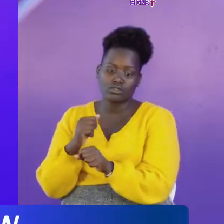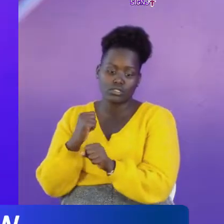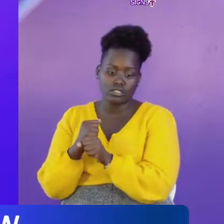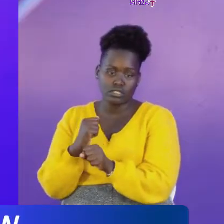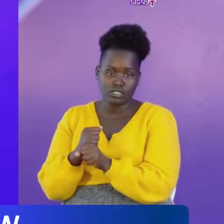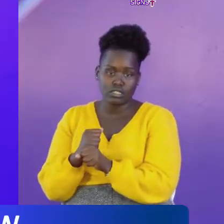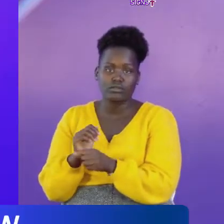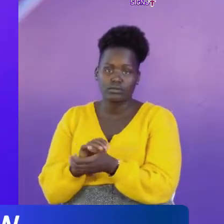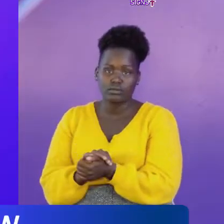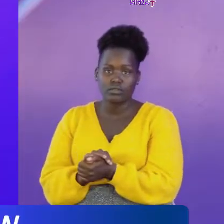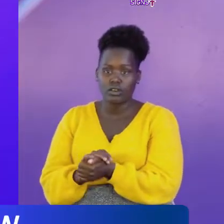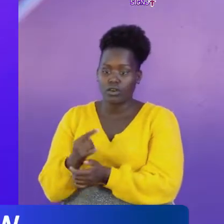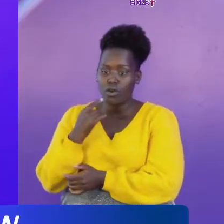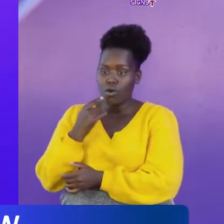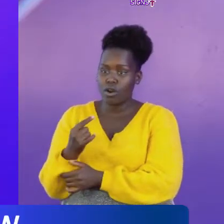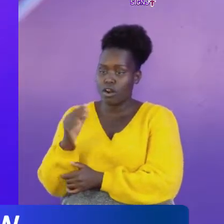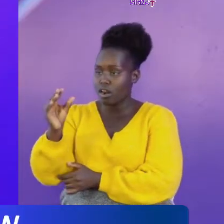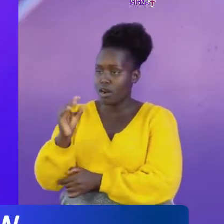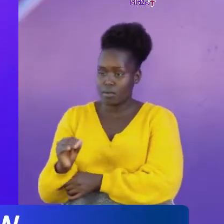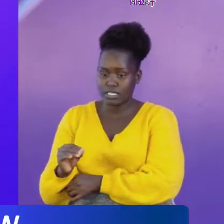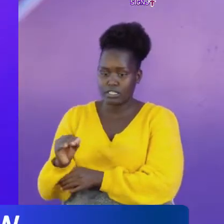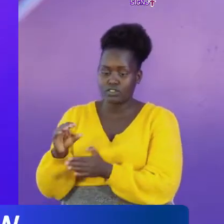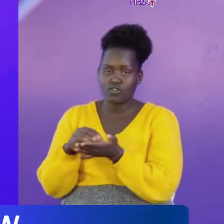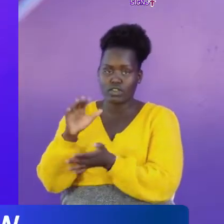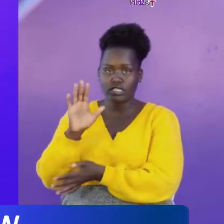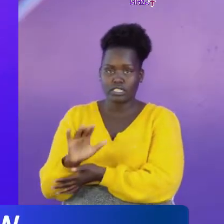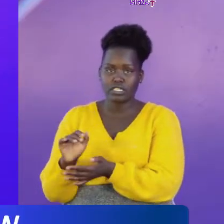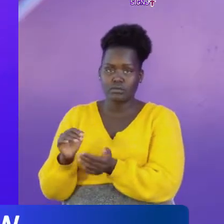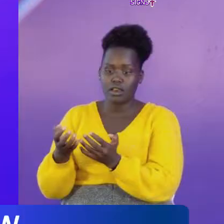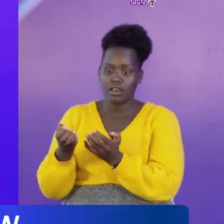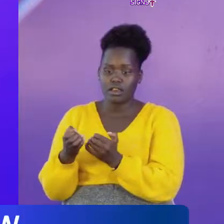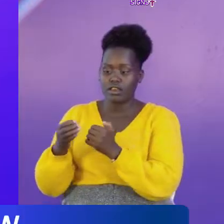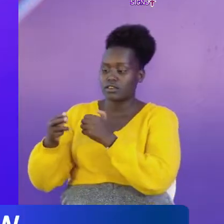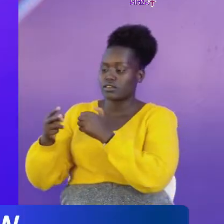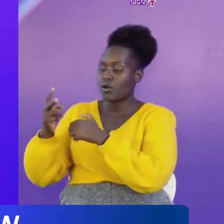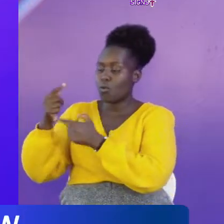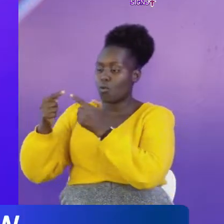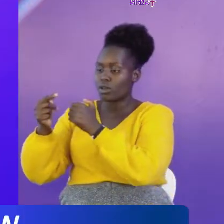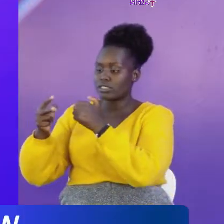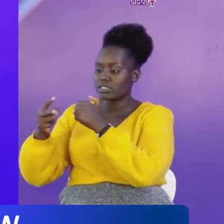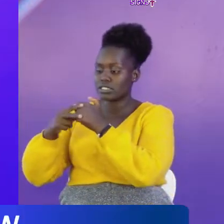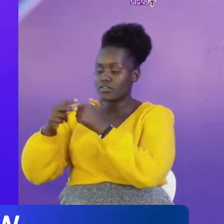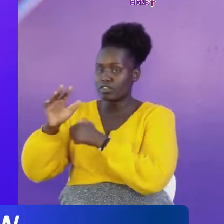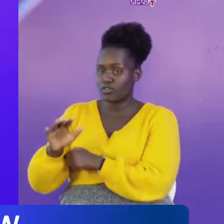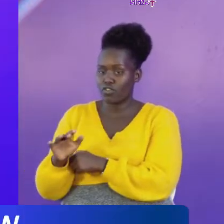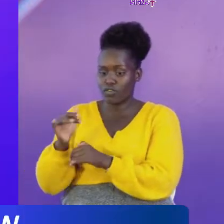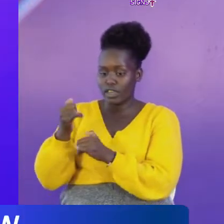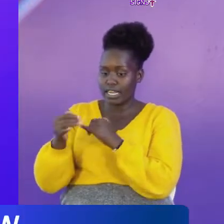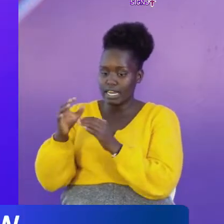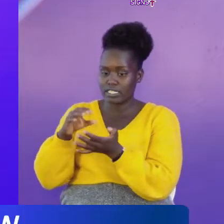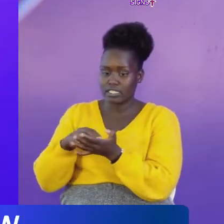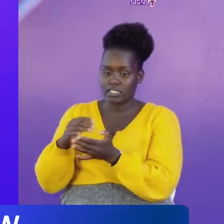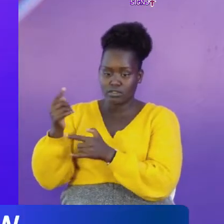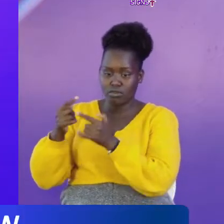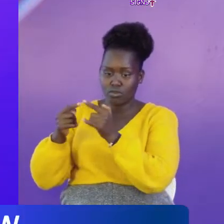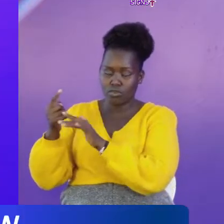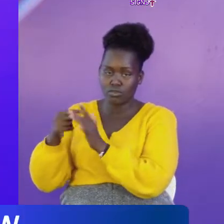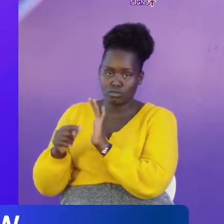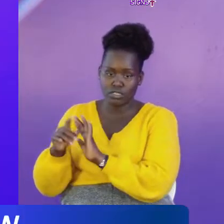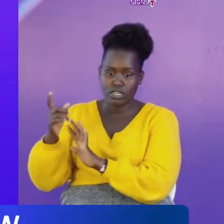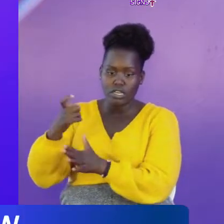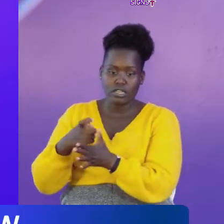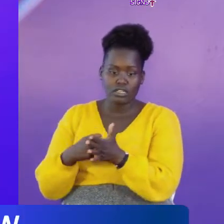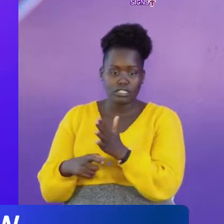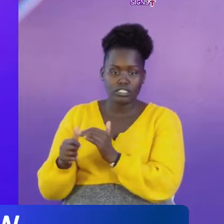and of 100% of his cases, he wins 75% of them. And the last case he won was the taxes